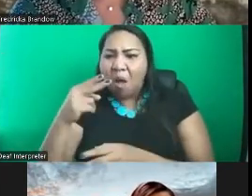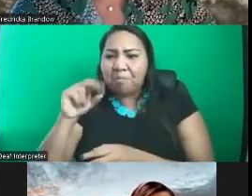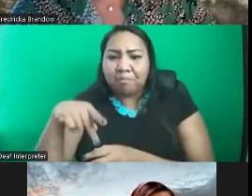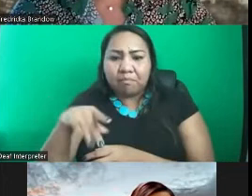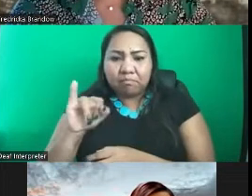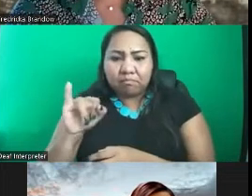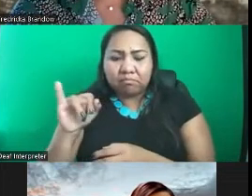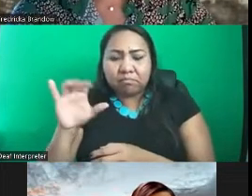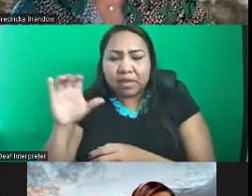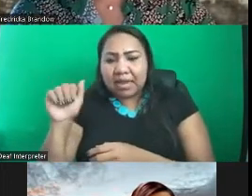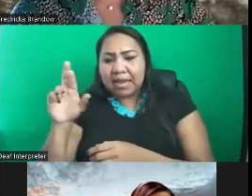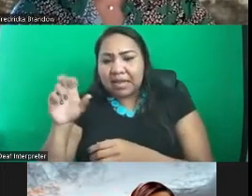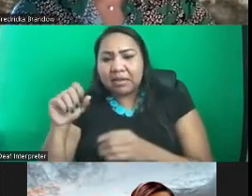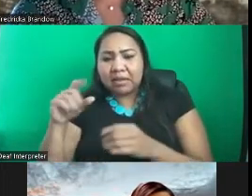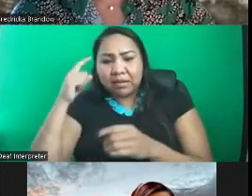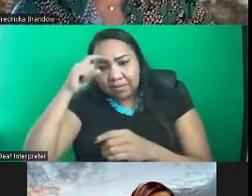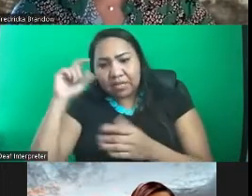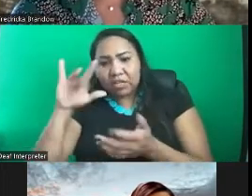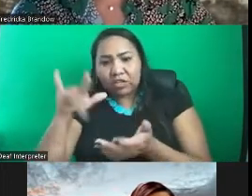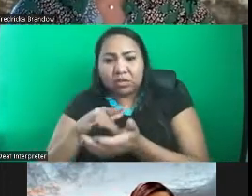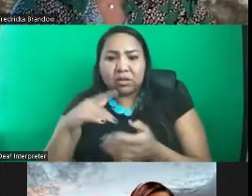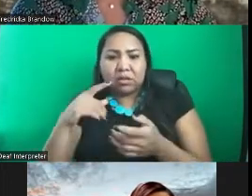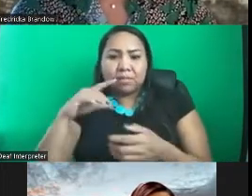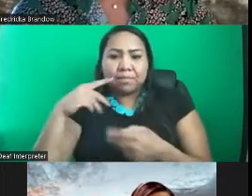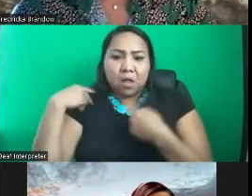the Indigenous Pride Health Worker Program.